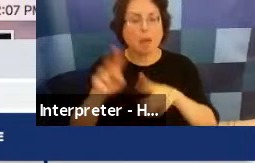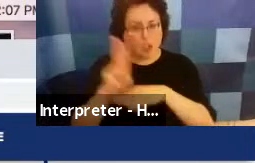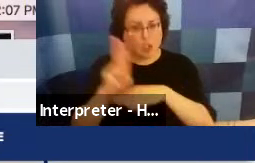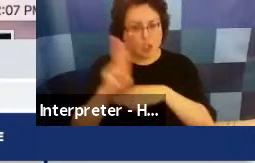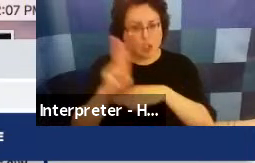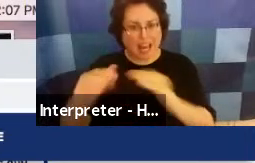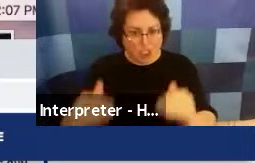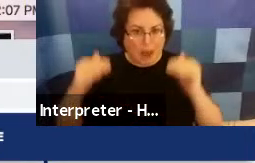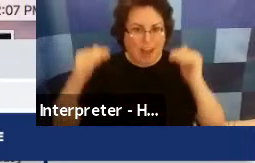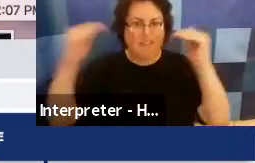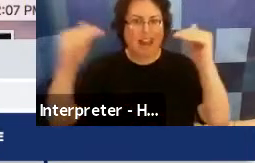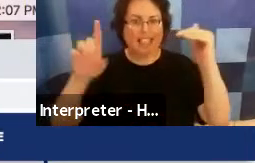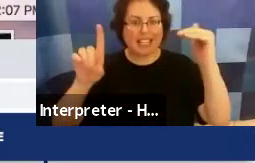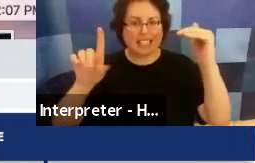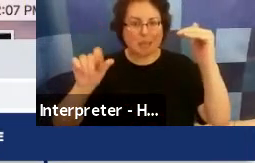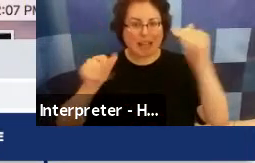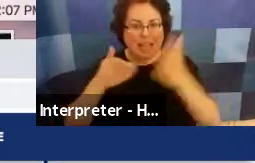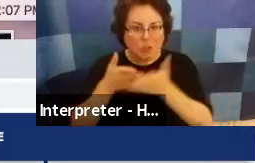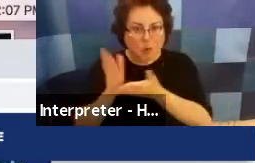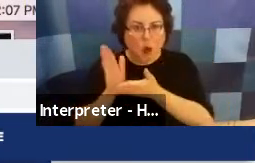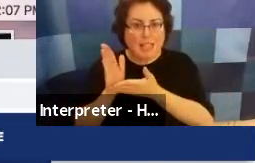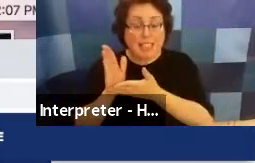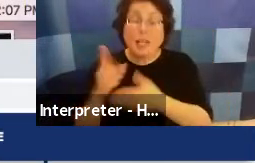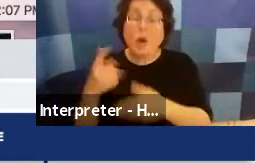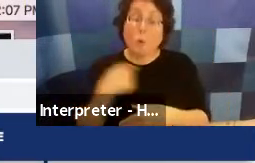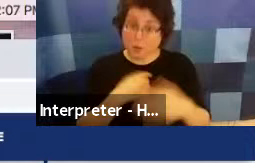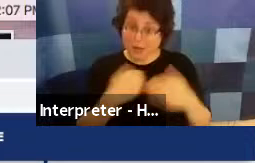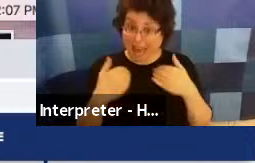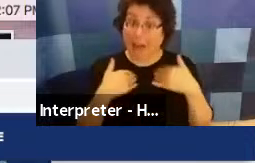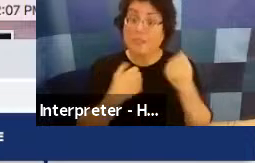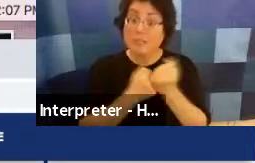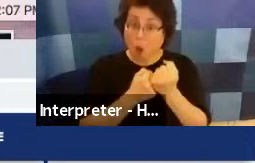rights. We have sponsors and